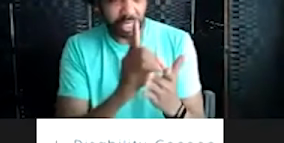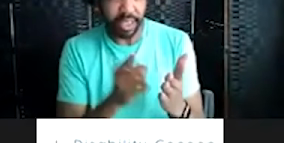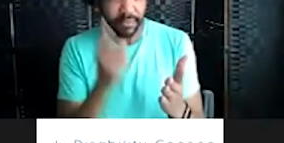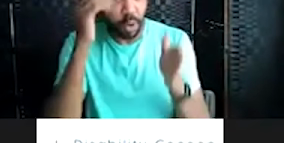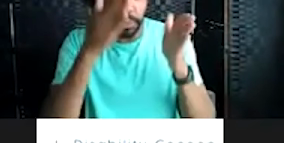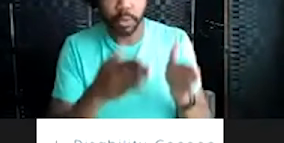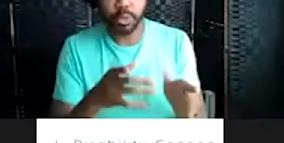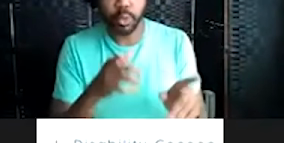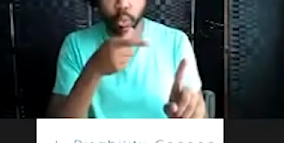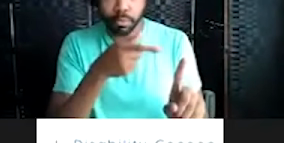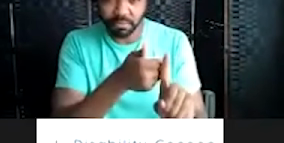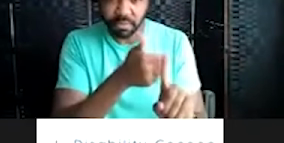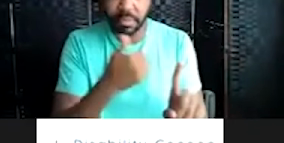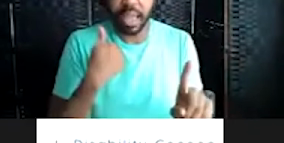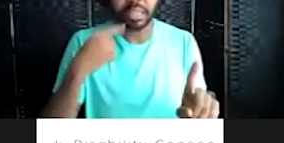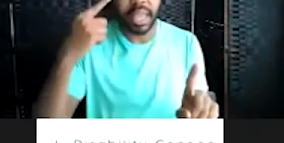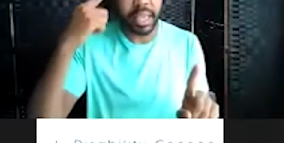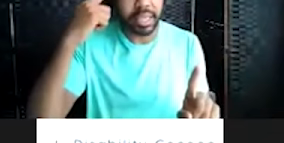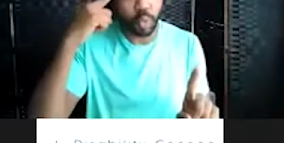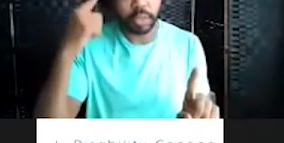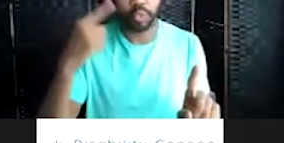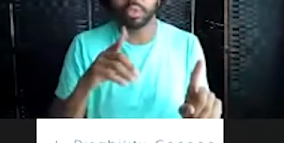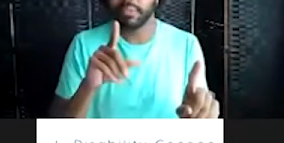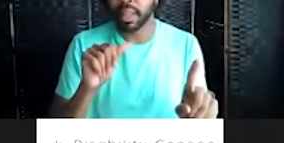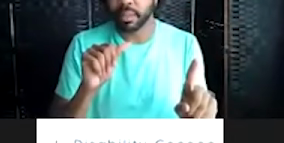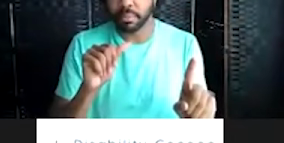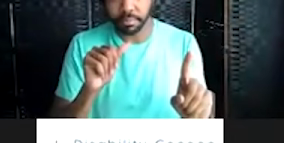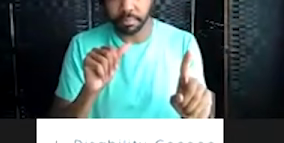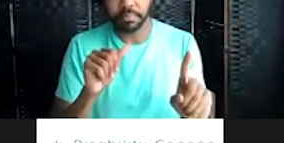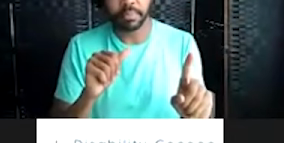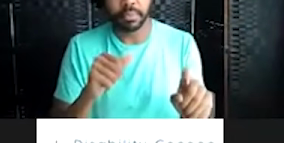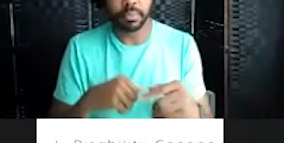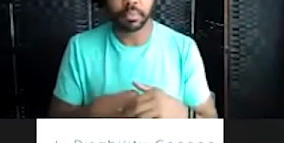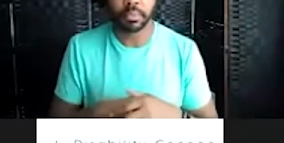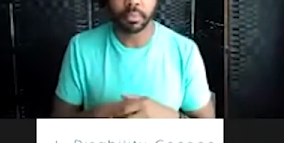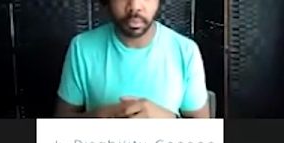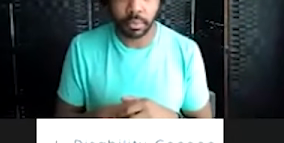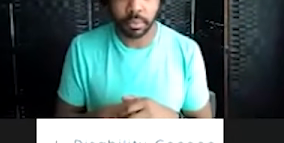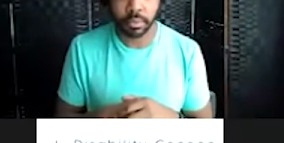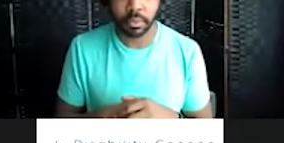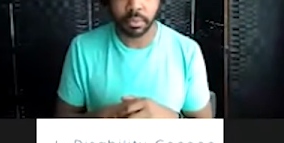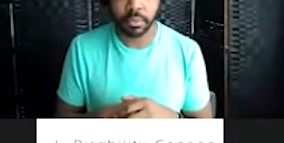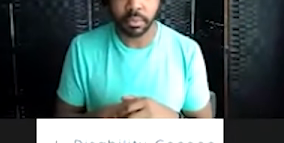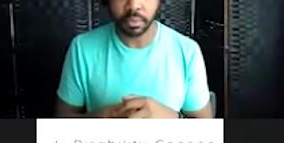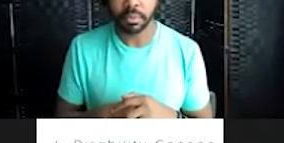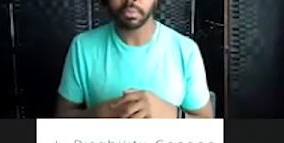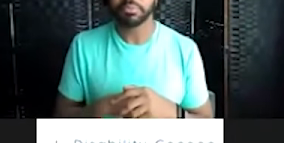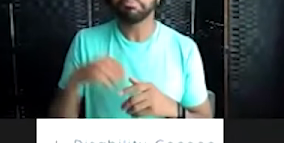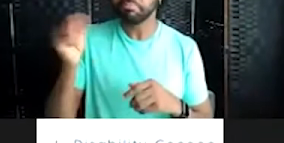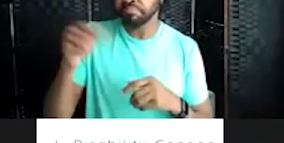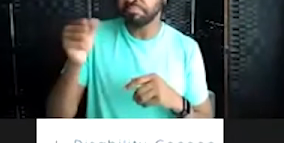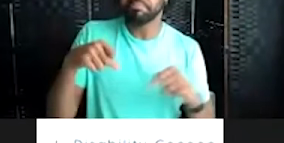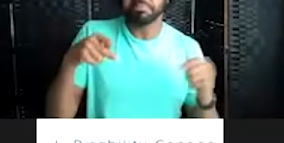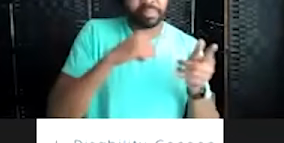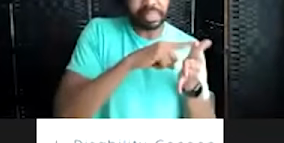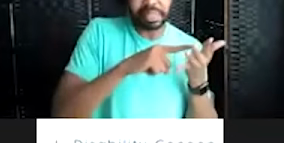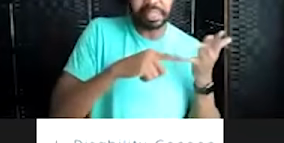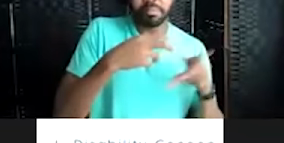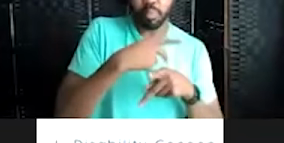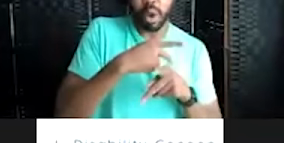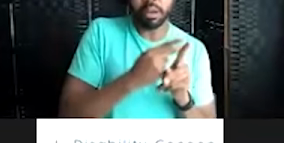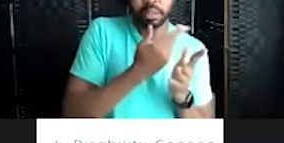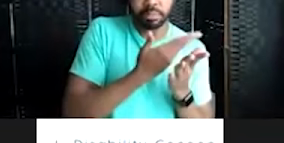or developmental disabilities. And while those products certainly served a purpose for a number of years and did